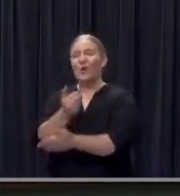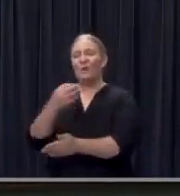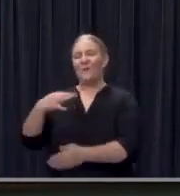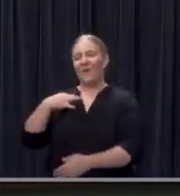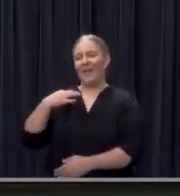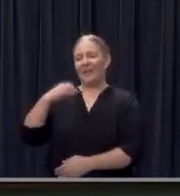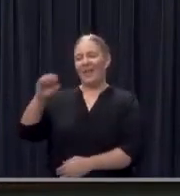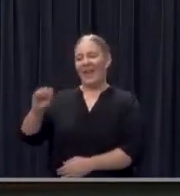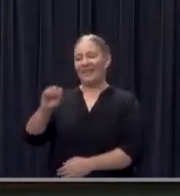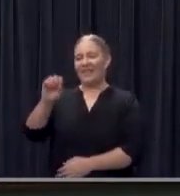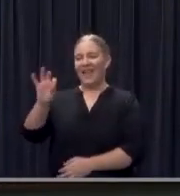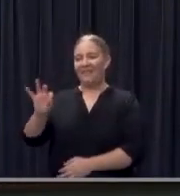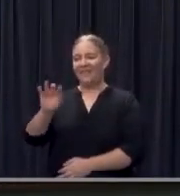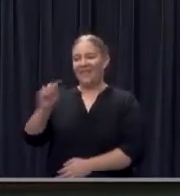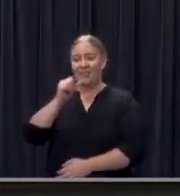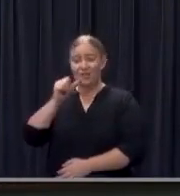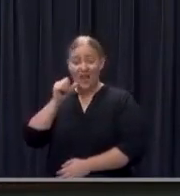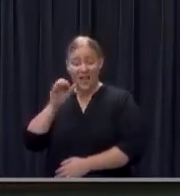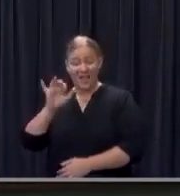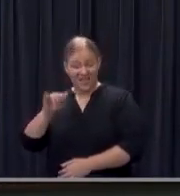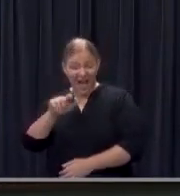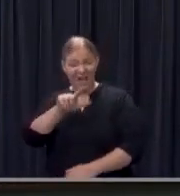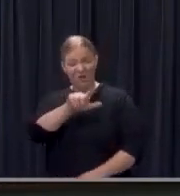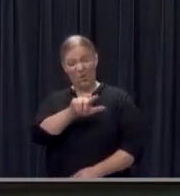there. Is that